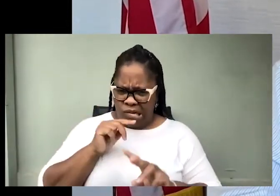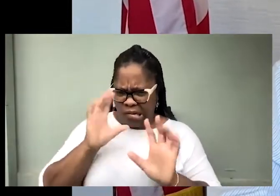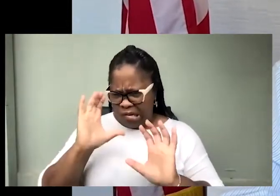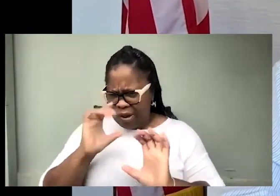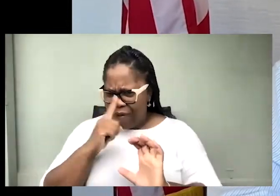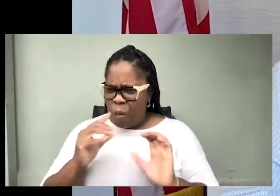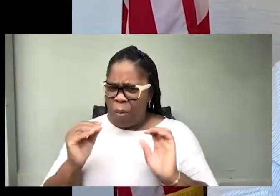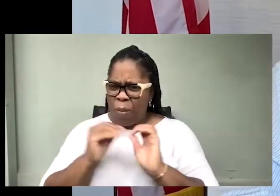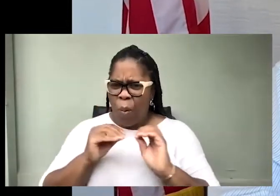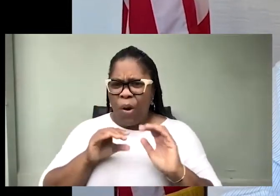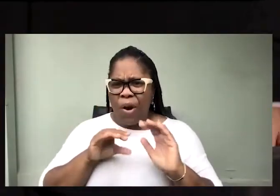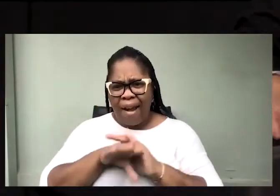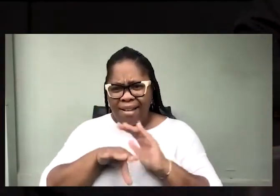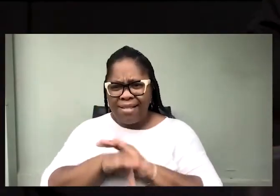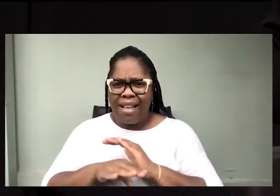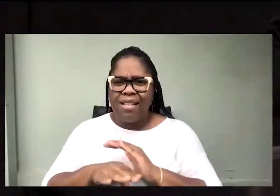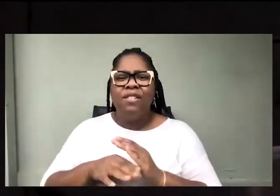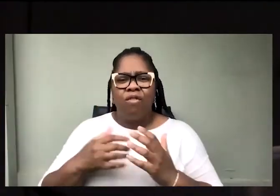of healthcare services.